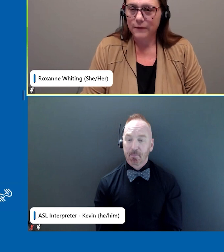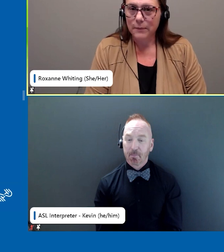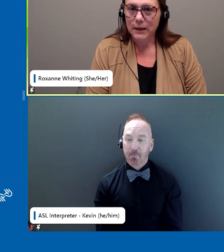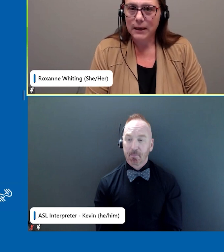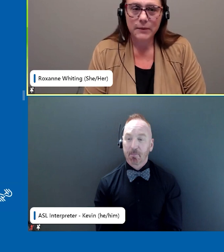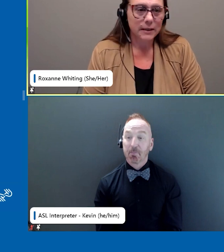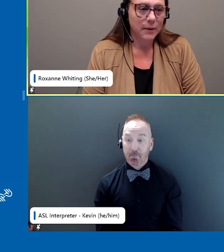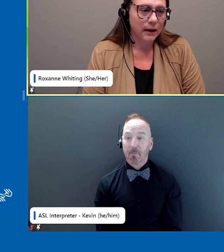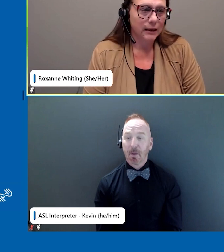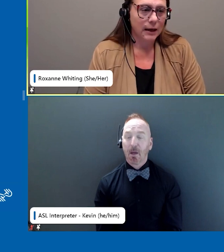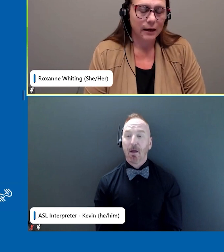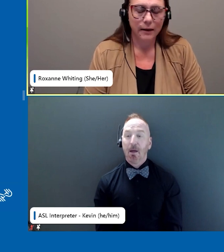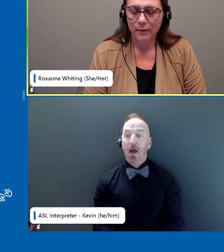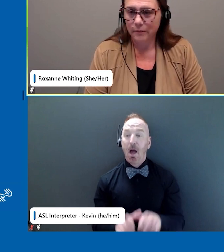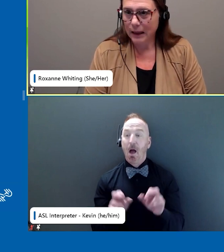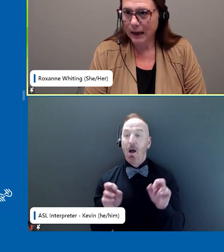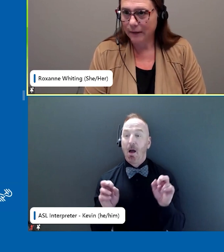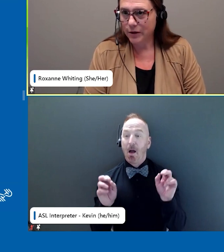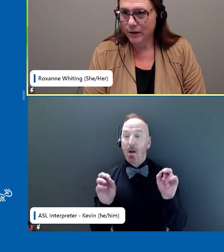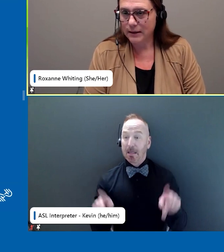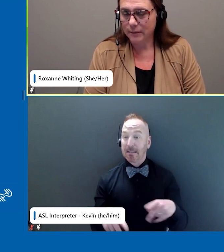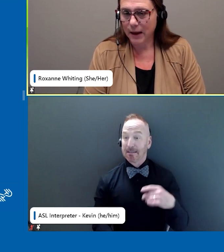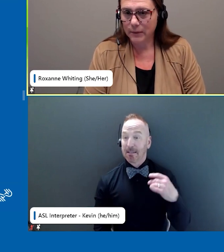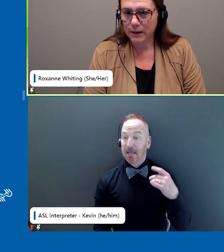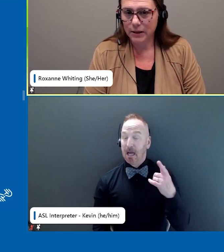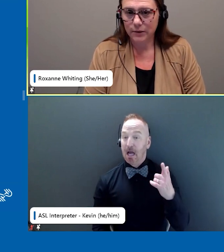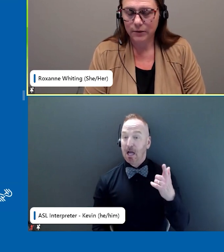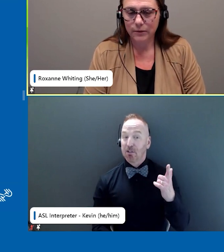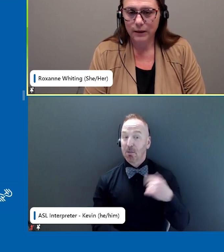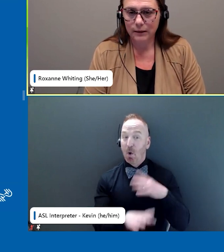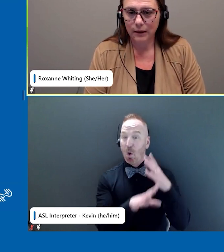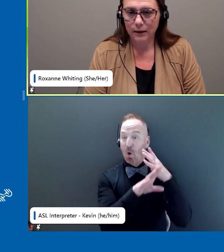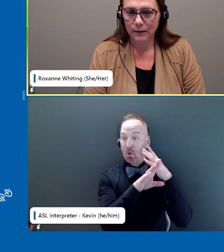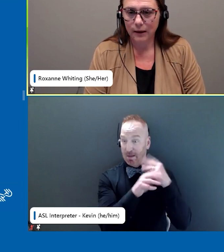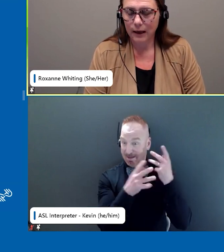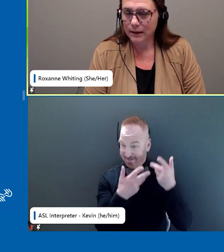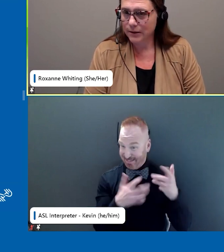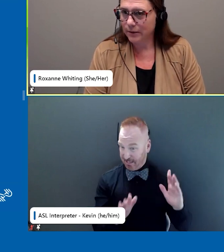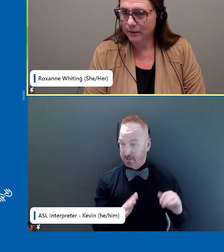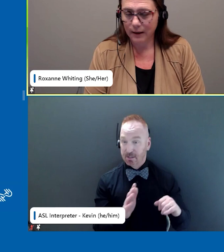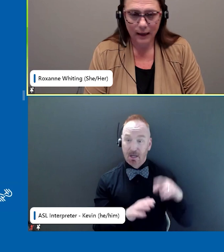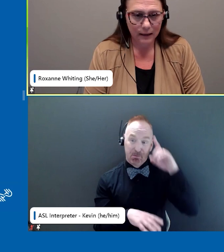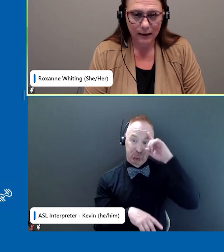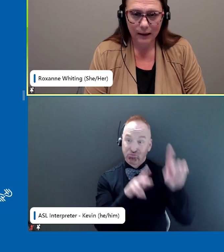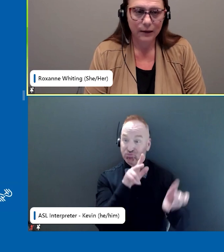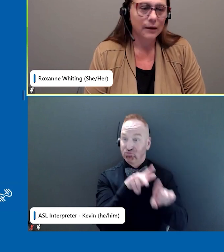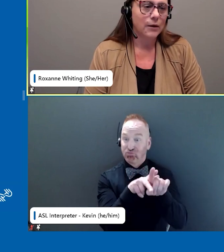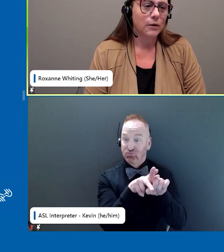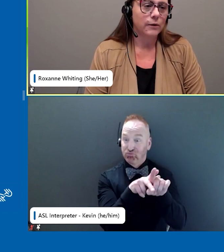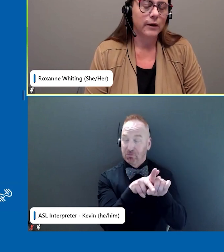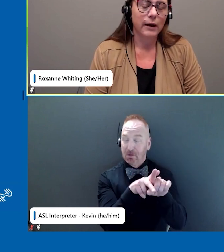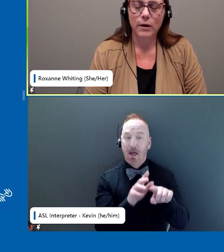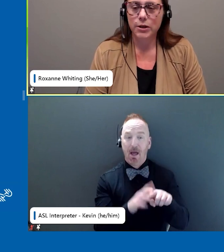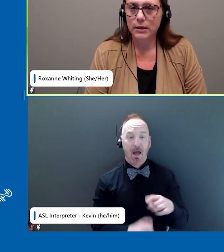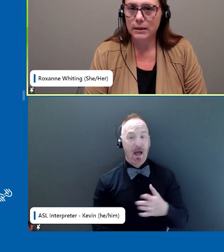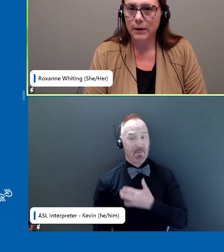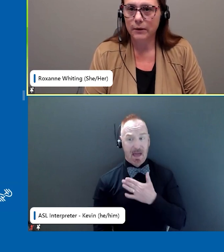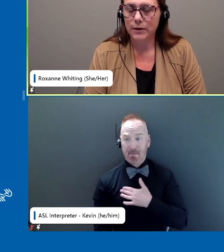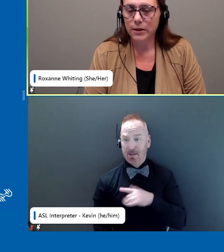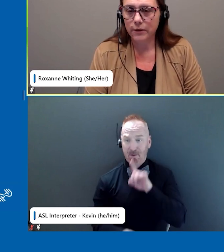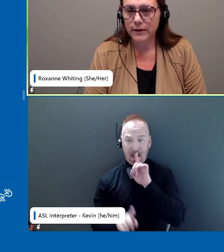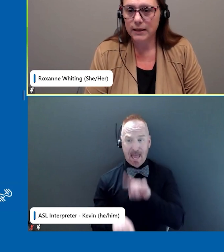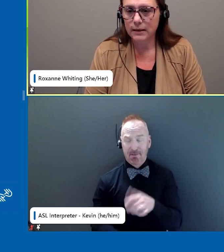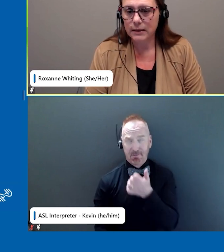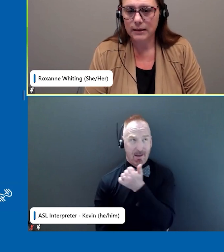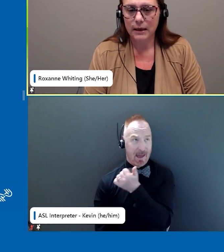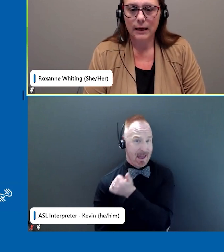Okay, well, if something comes to mind after this, I'm happy to answer anything. If you have questions about